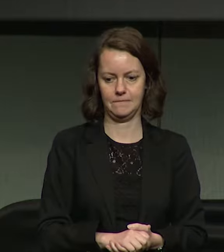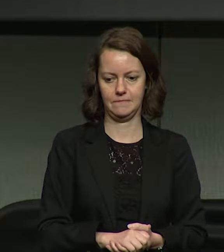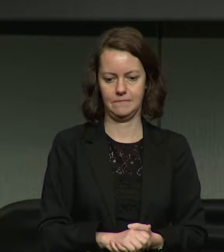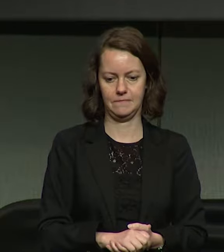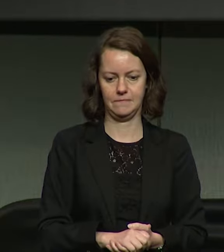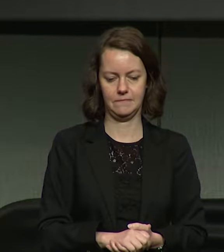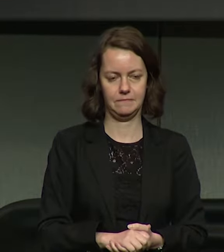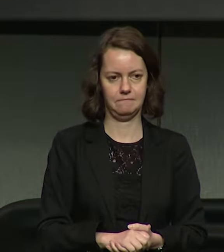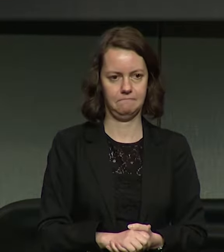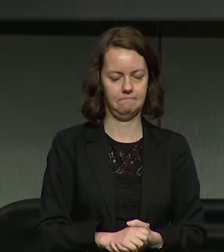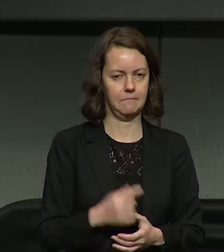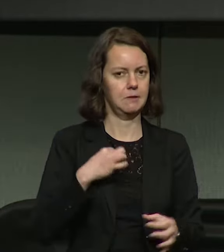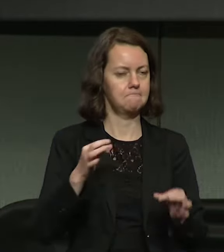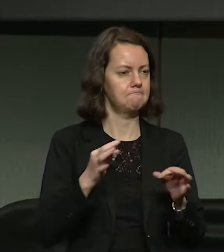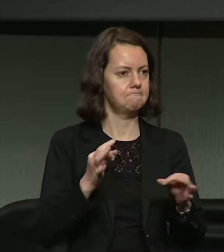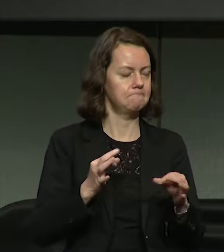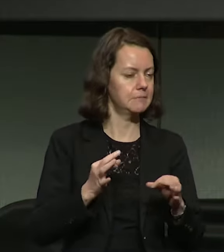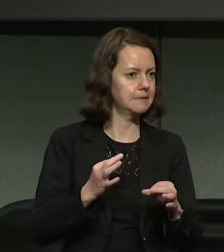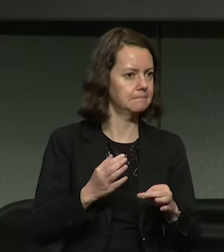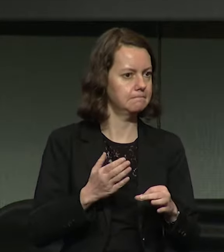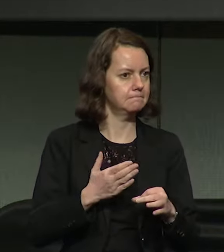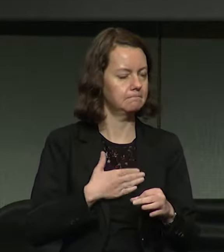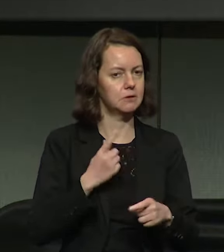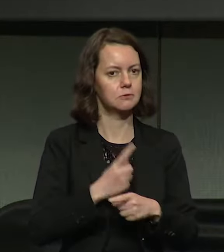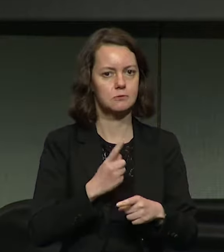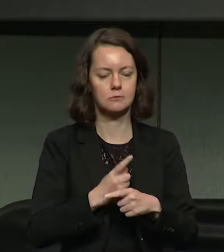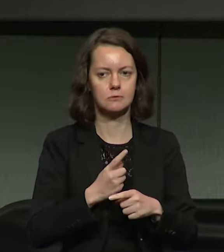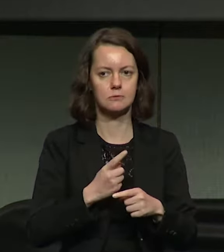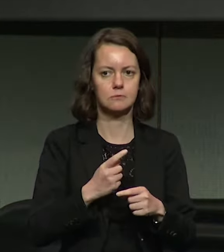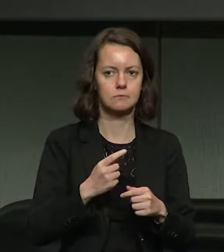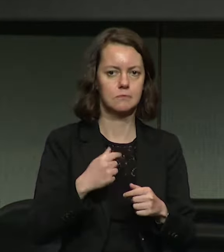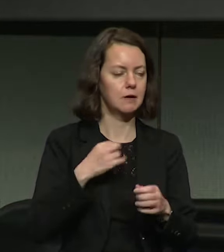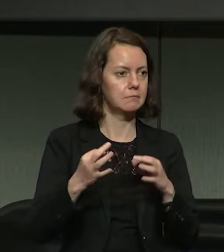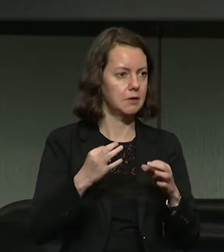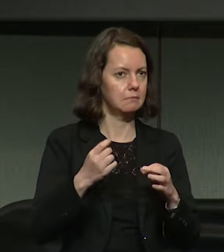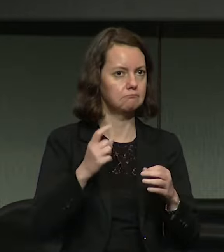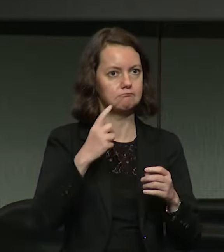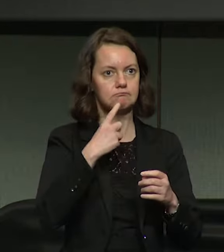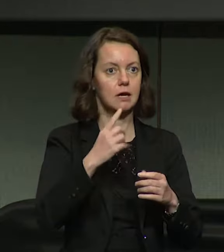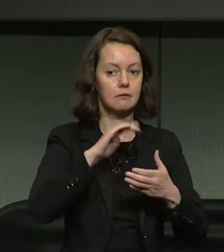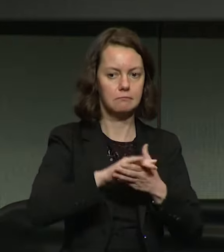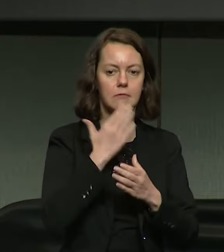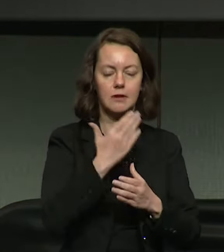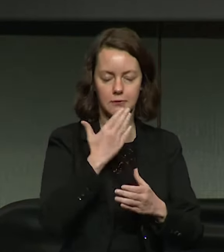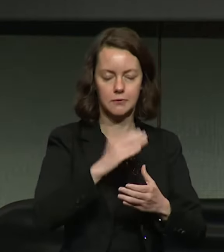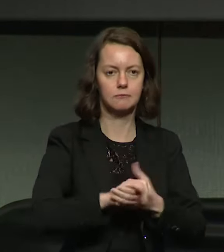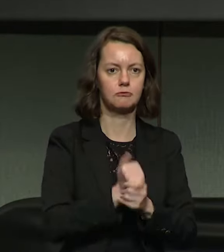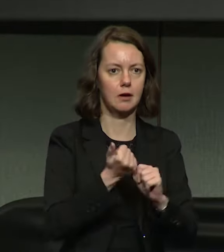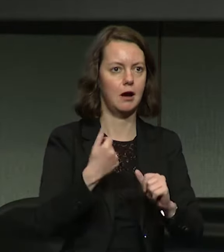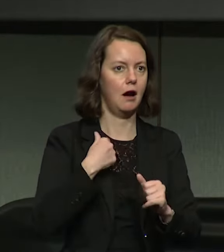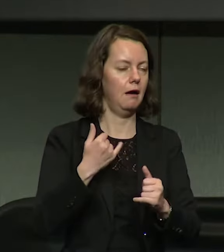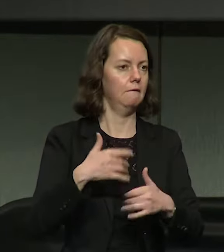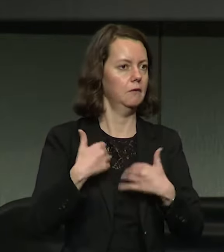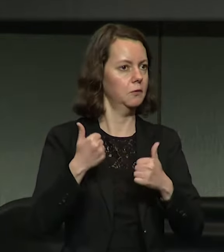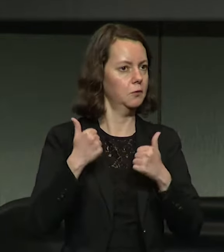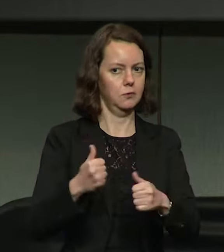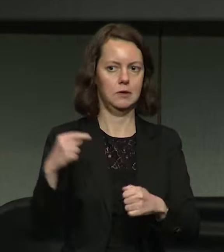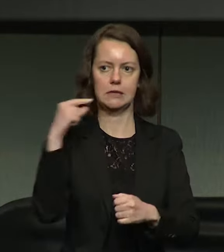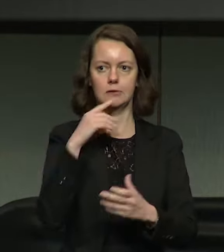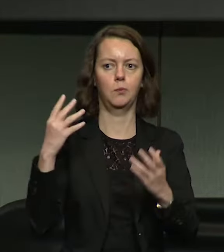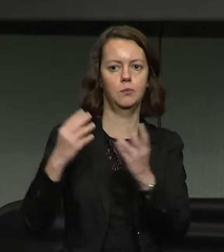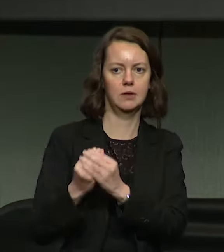when I was thinking earlier of things to be grateful for in the day, I was just reflecting on how good it is to hang out with my